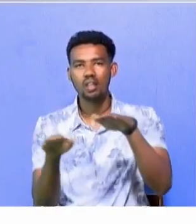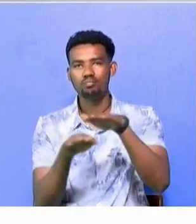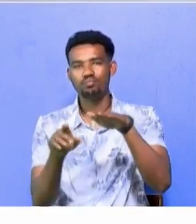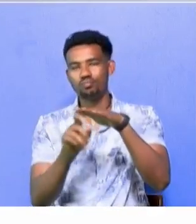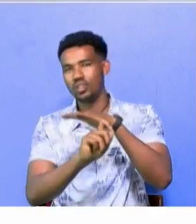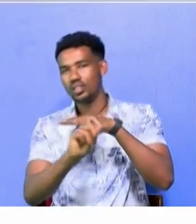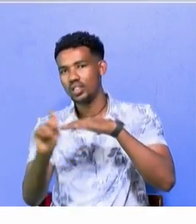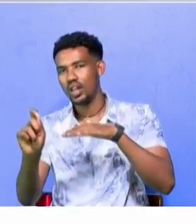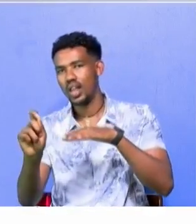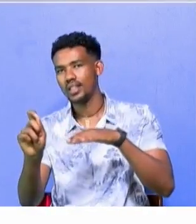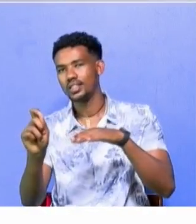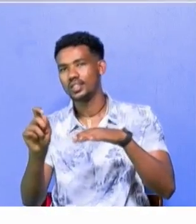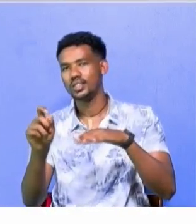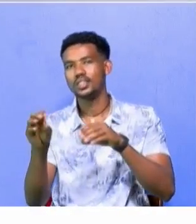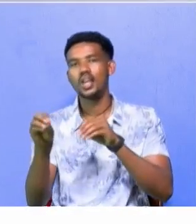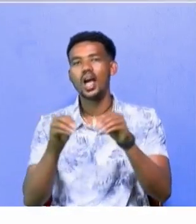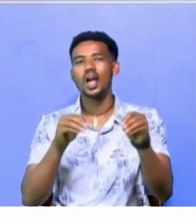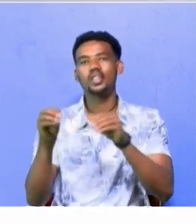verbs.